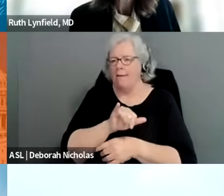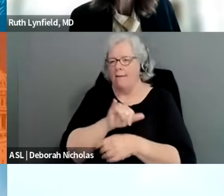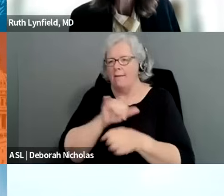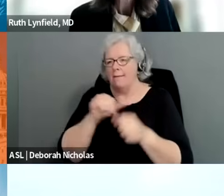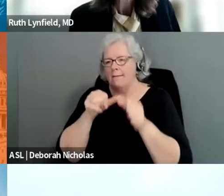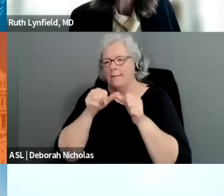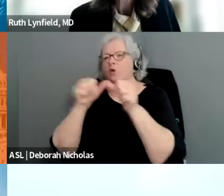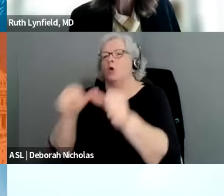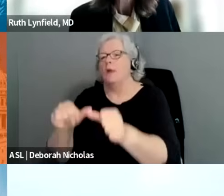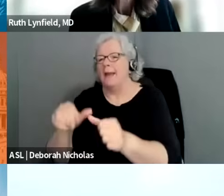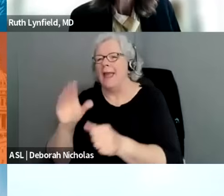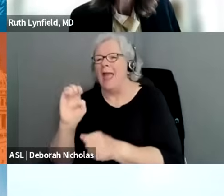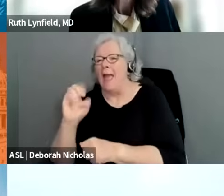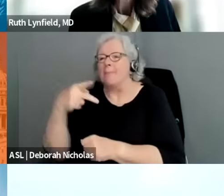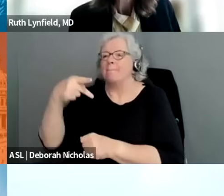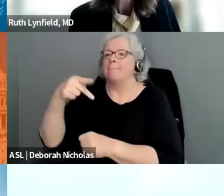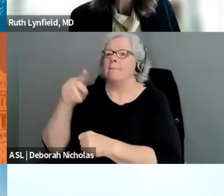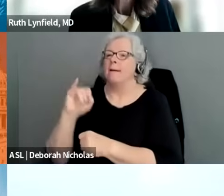Exactly.